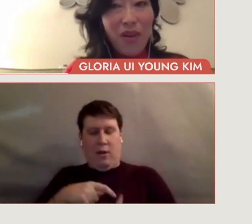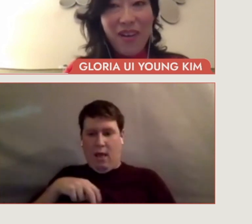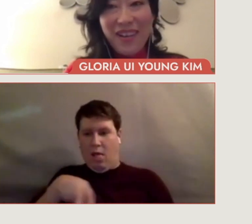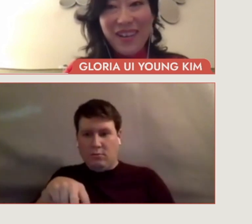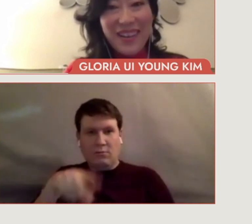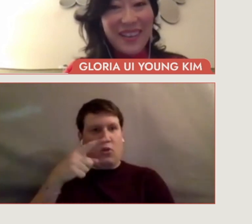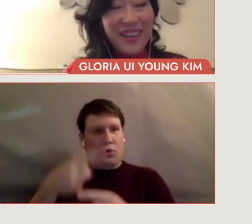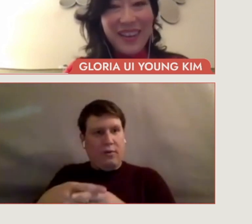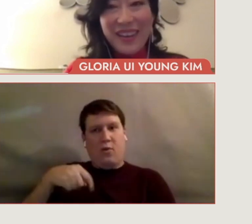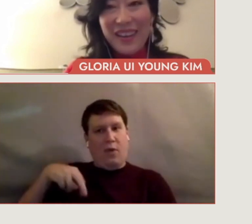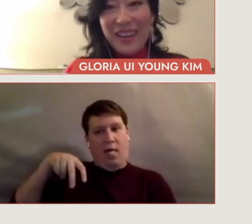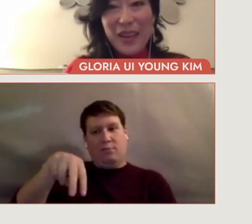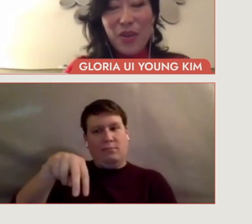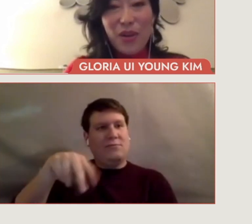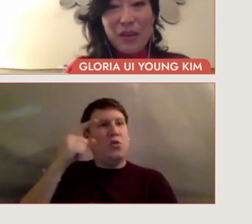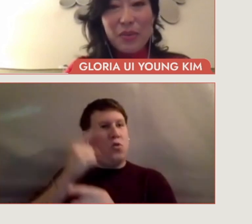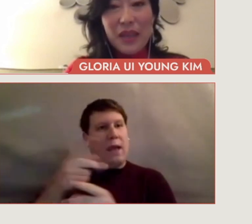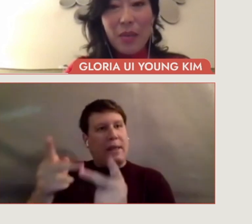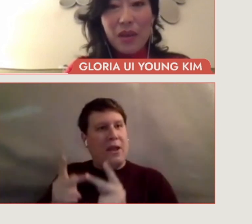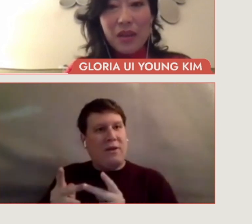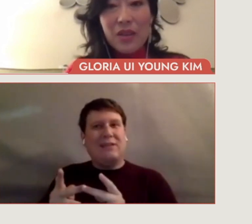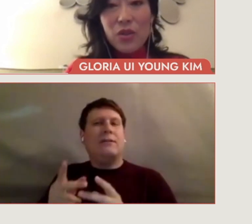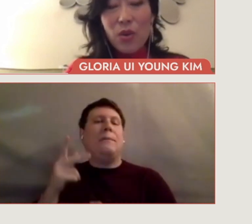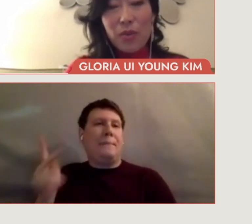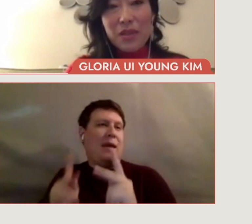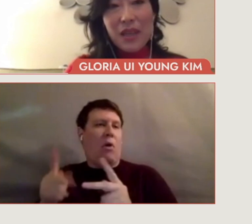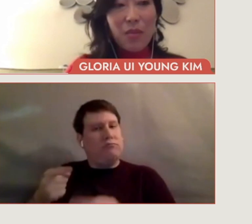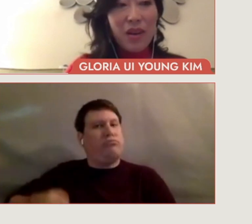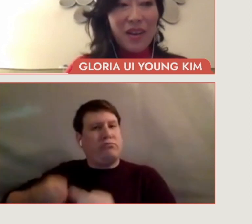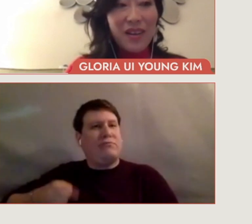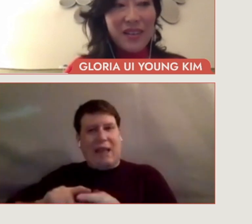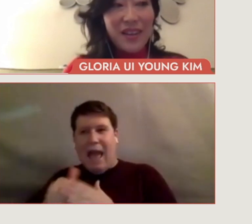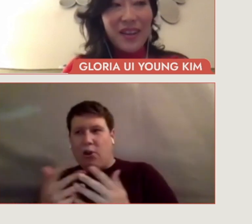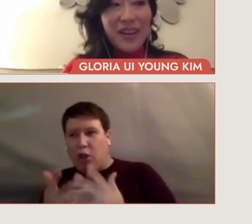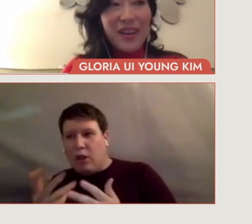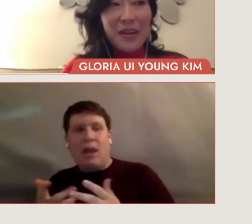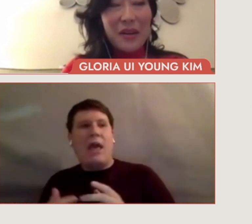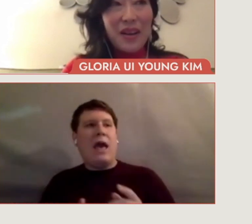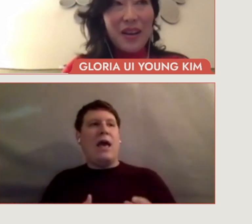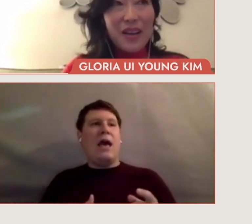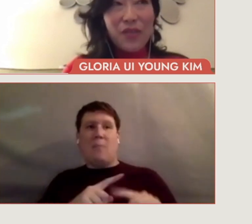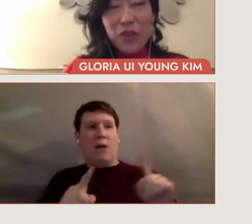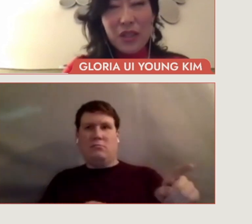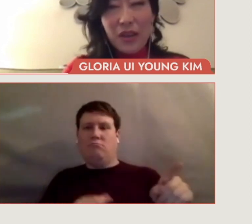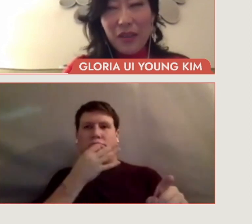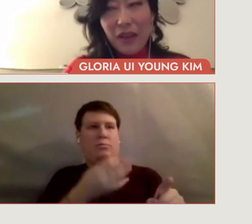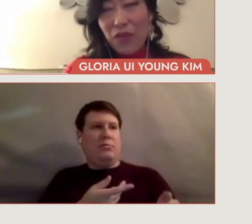her mark. And like, you know, I would say, Eponine, I need you to open up to camera. And at